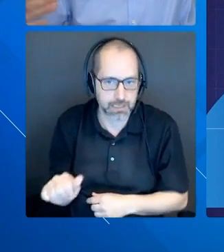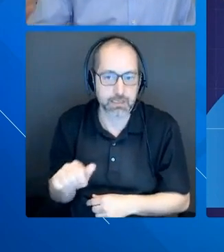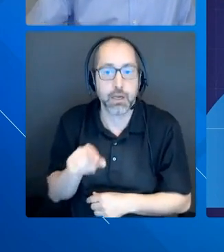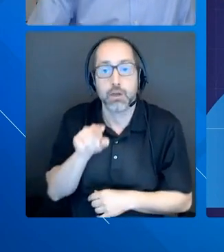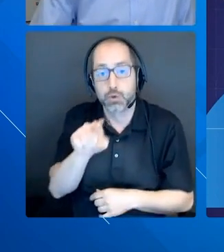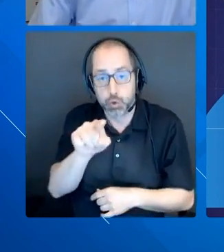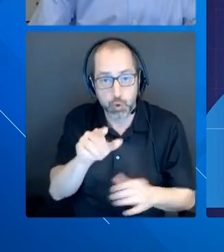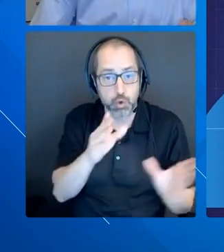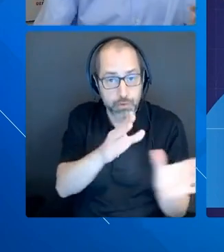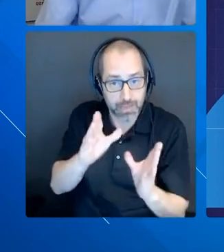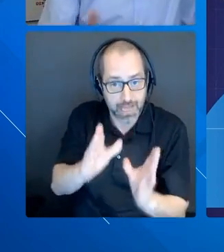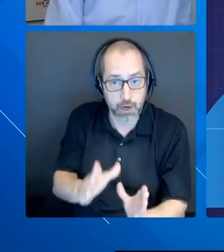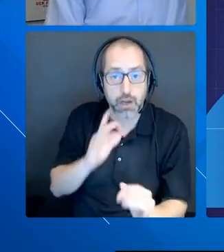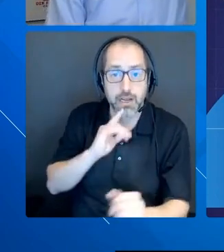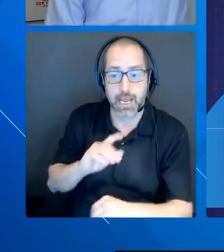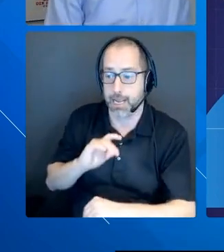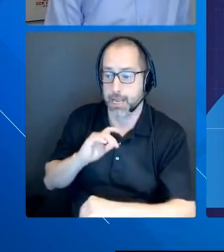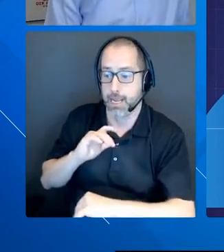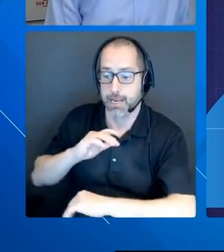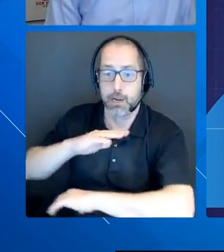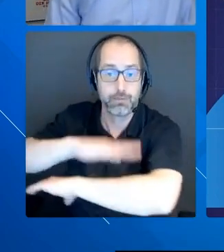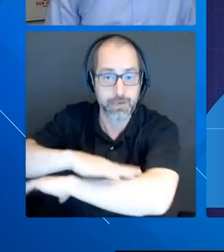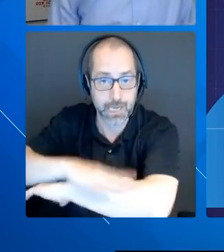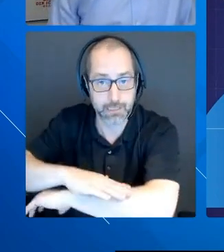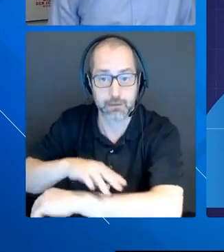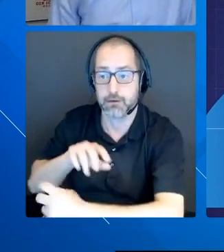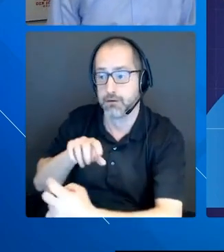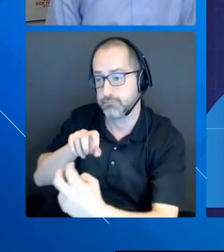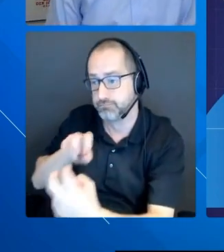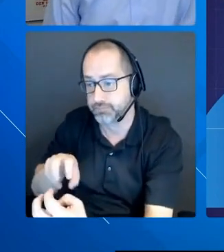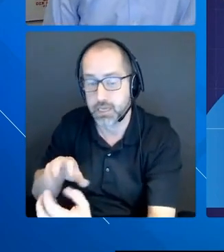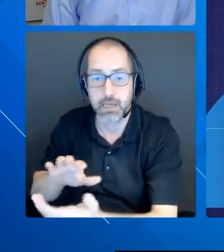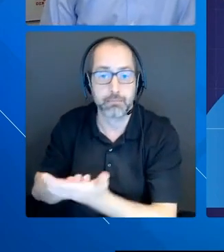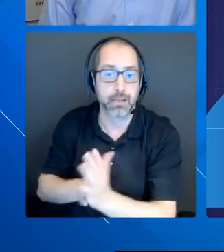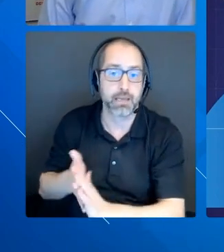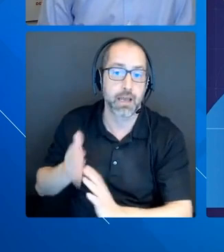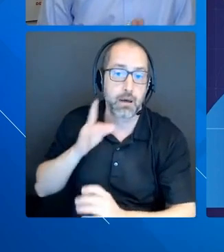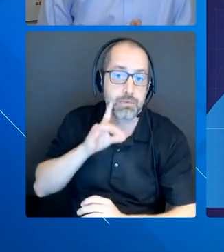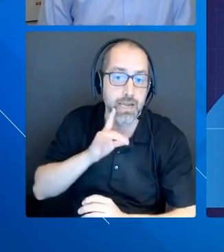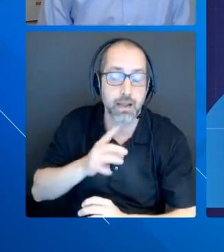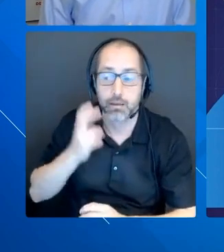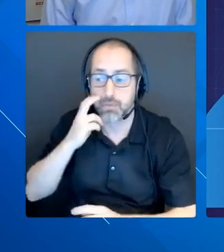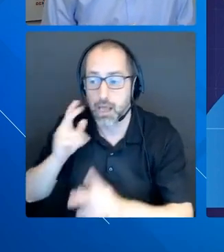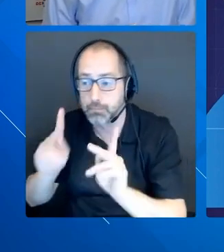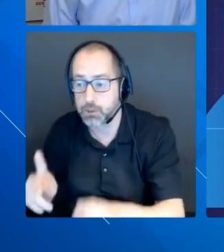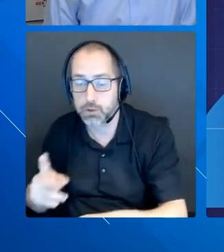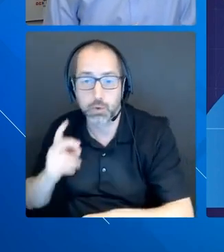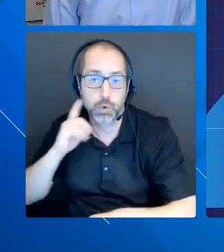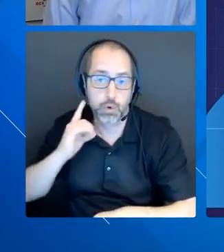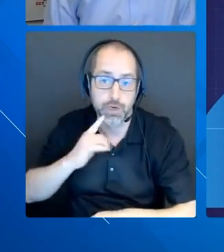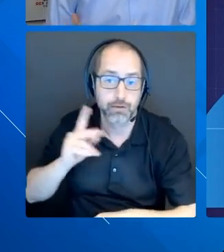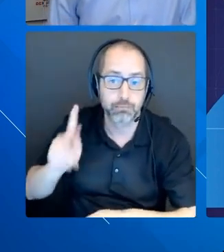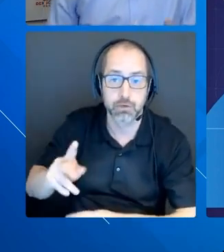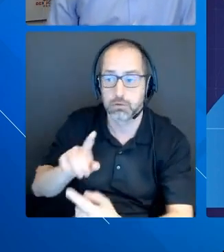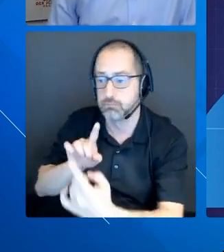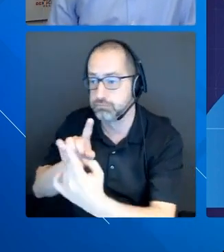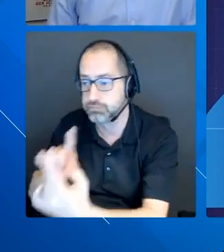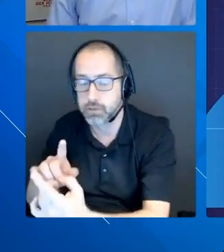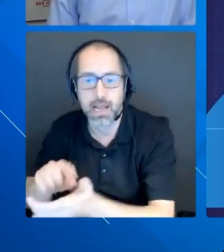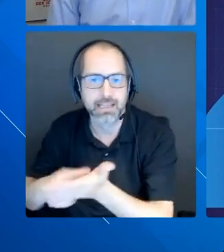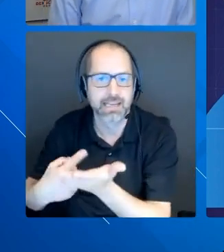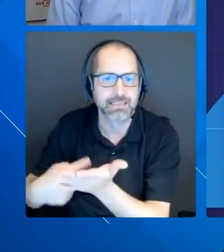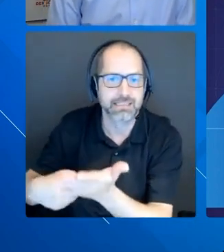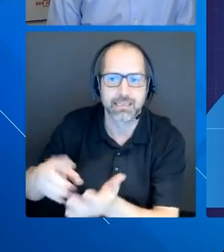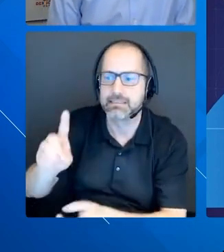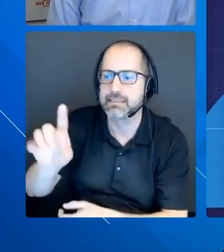planners, can man a desk. I'm going to come up to it and say a blind person or a person who's deaf. We're going to discuss disability etiquette and how to best enable